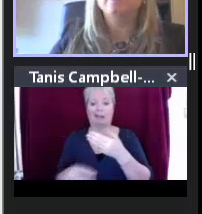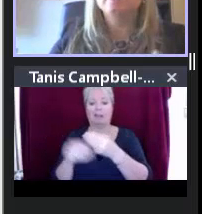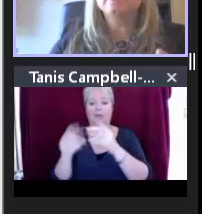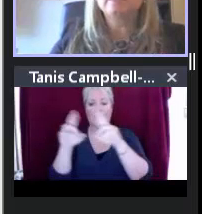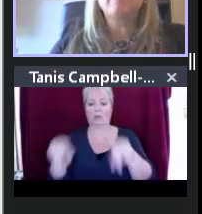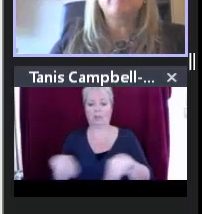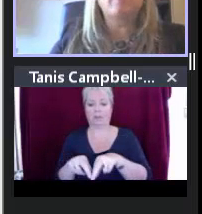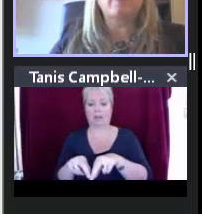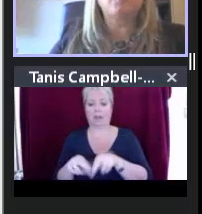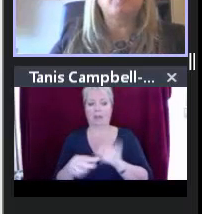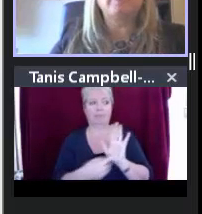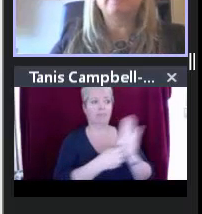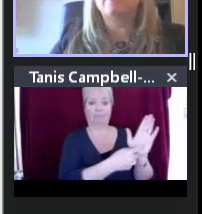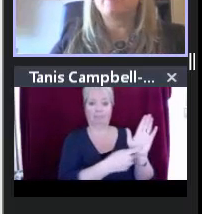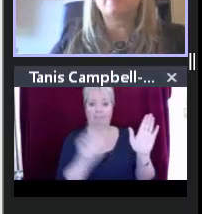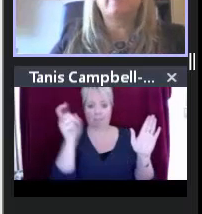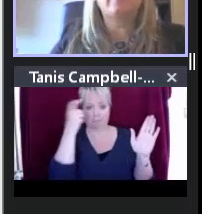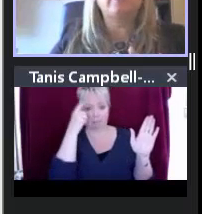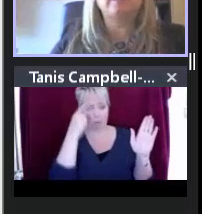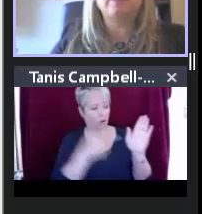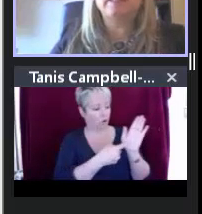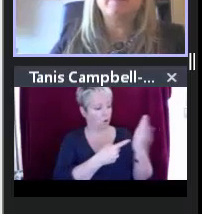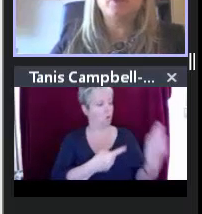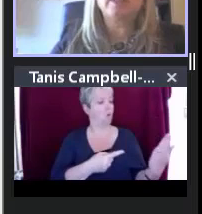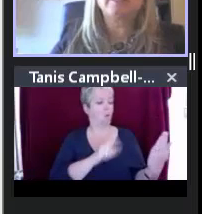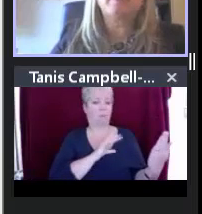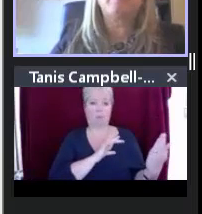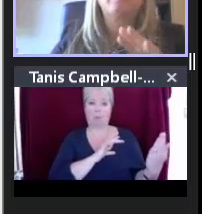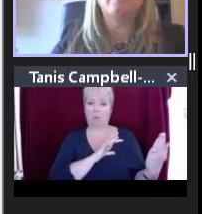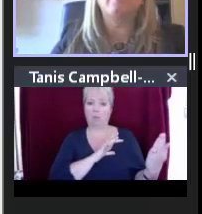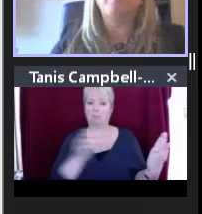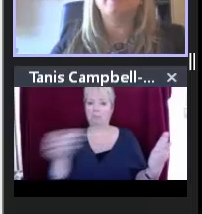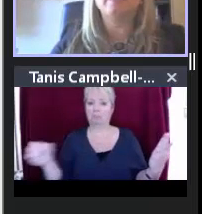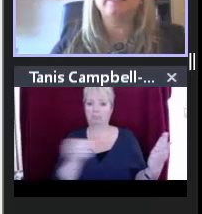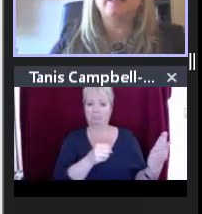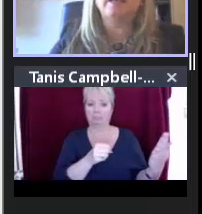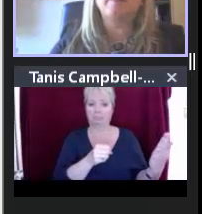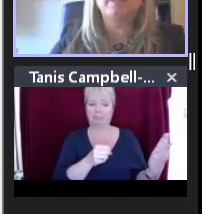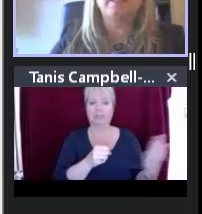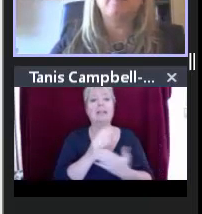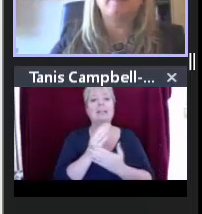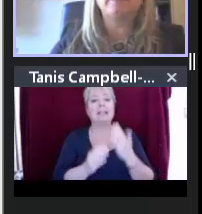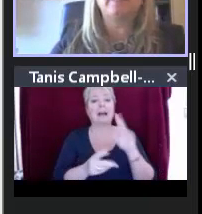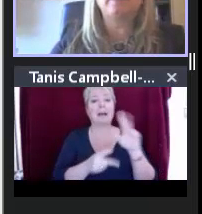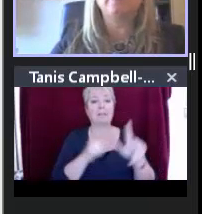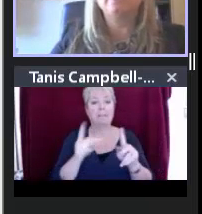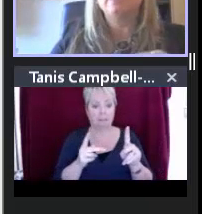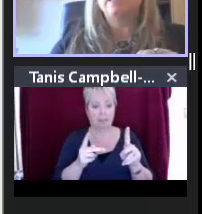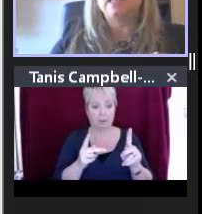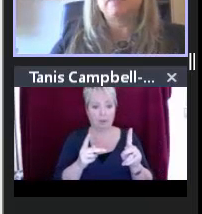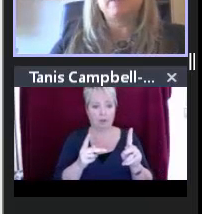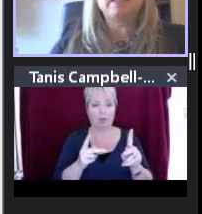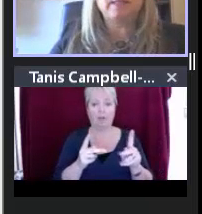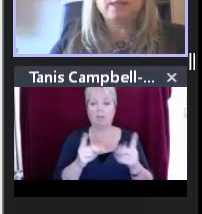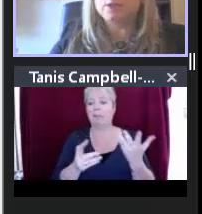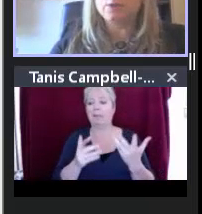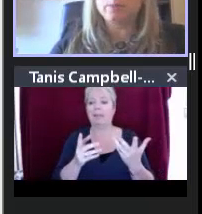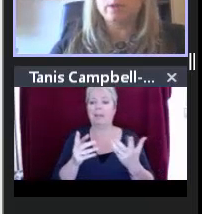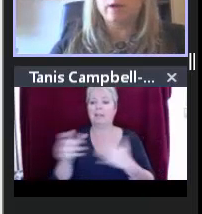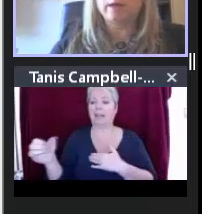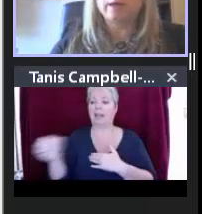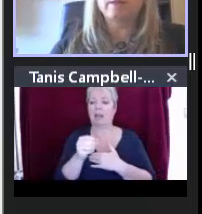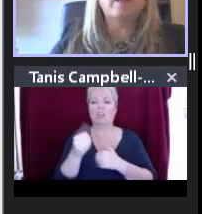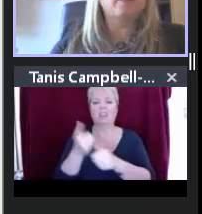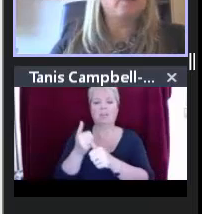again. So some of our graduates have been hired as receptionists, but they're hired because they can update the website. It's because they can